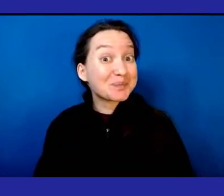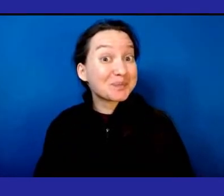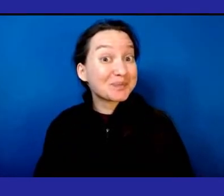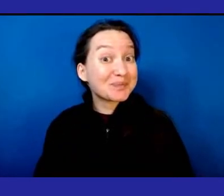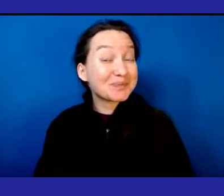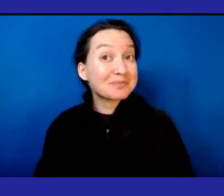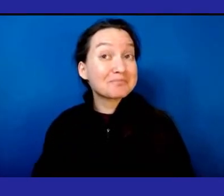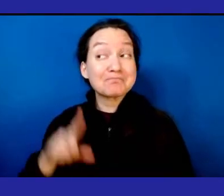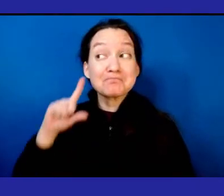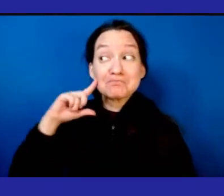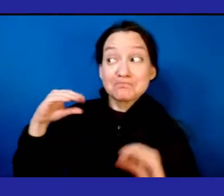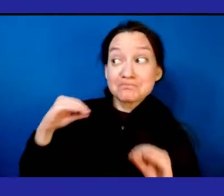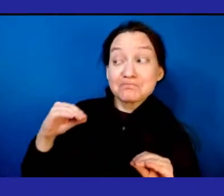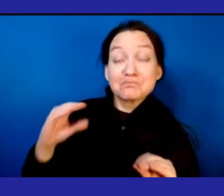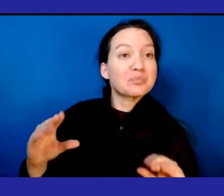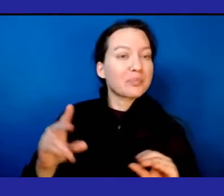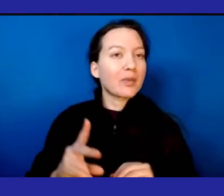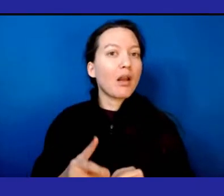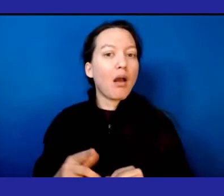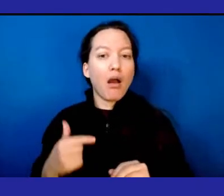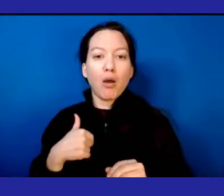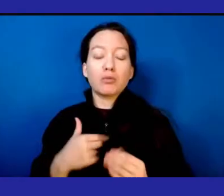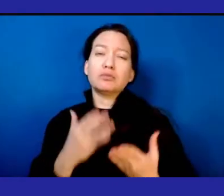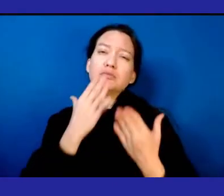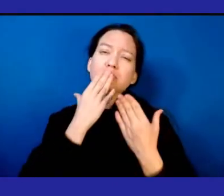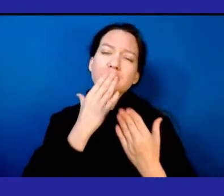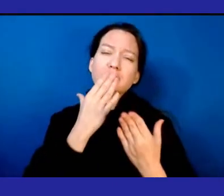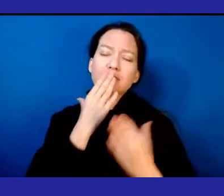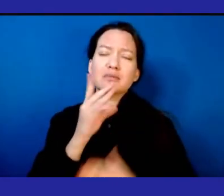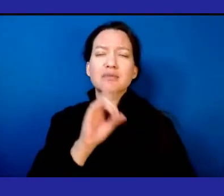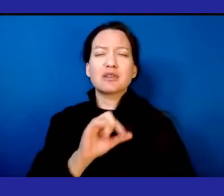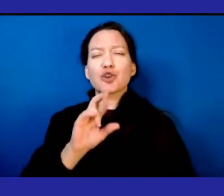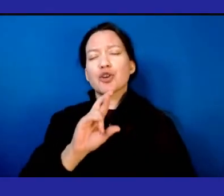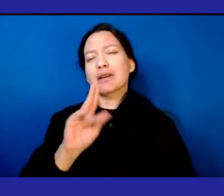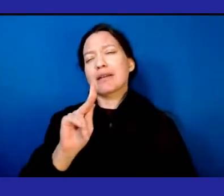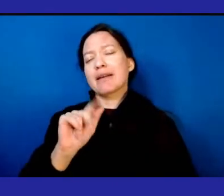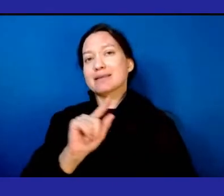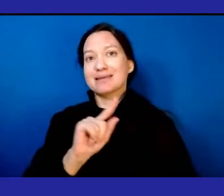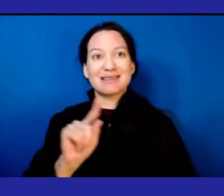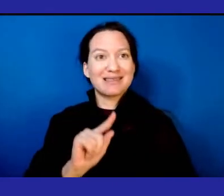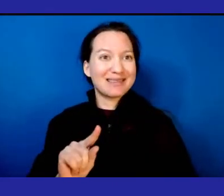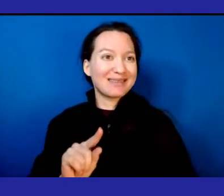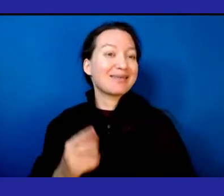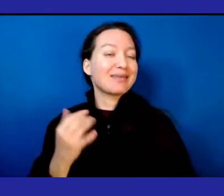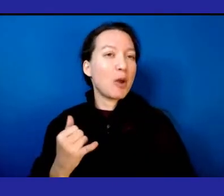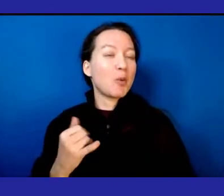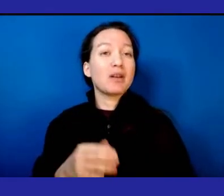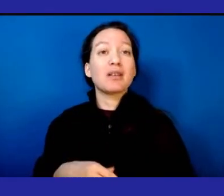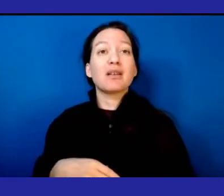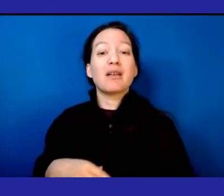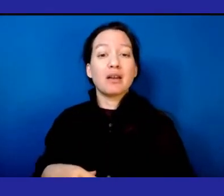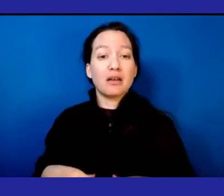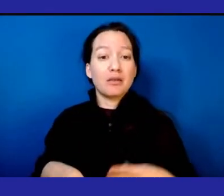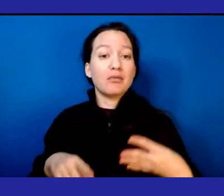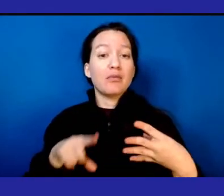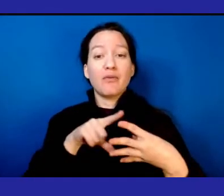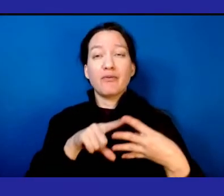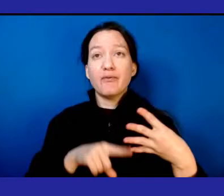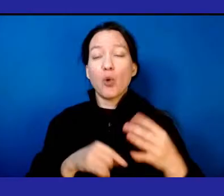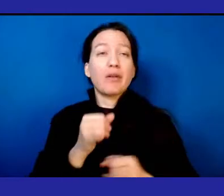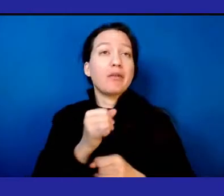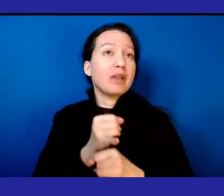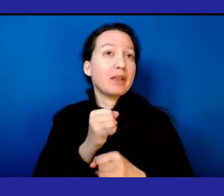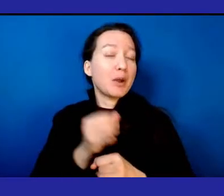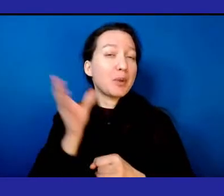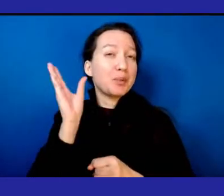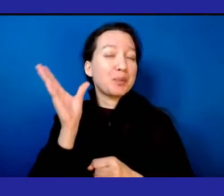Hearing none, I want to thank you, Dr. Katz. We will now hear from the four facilities presenting